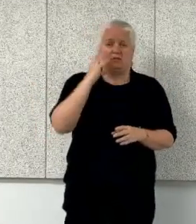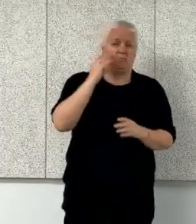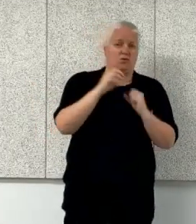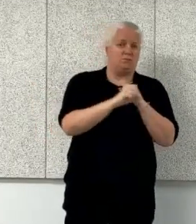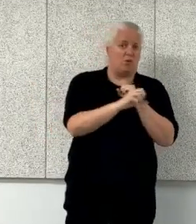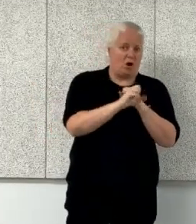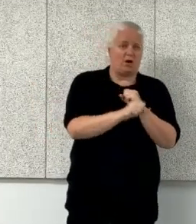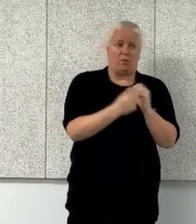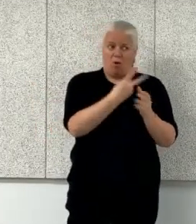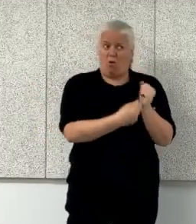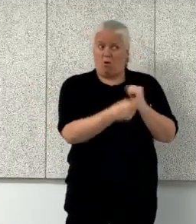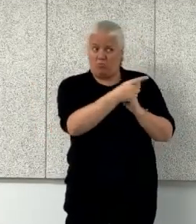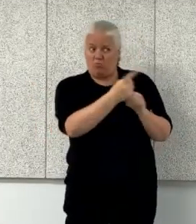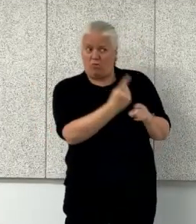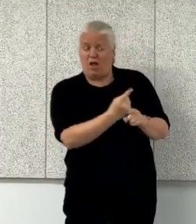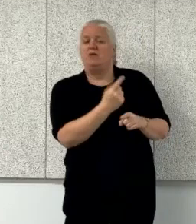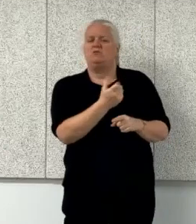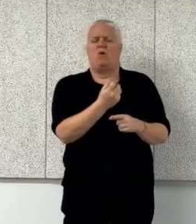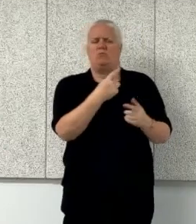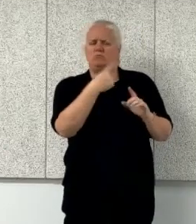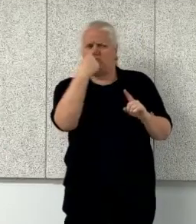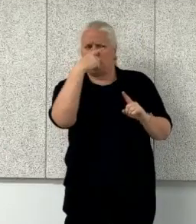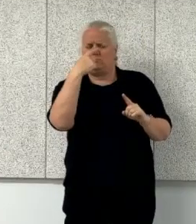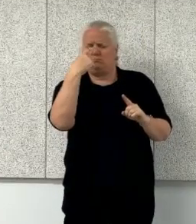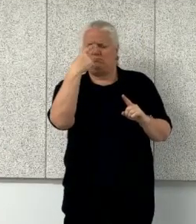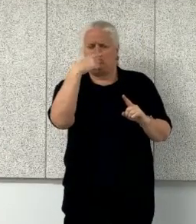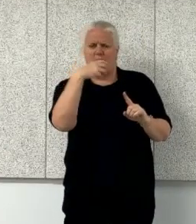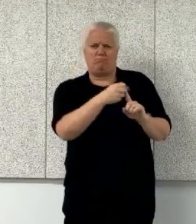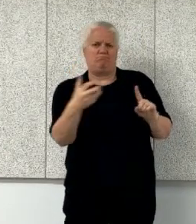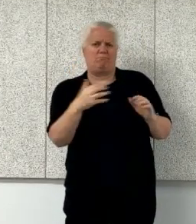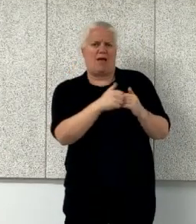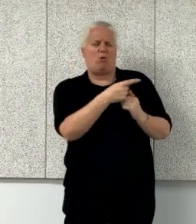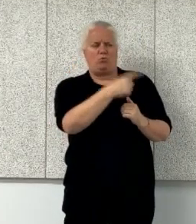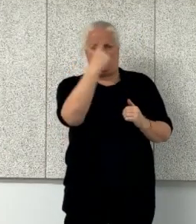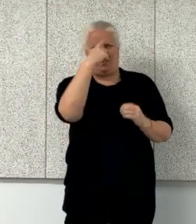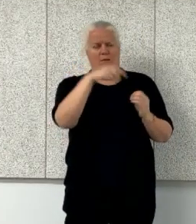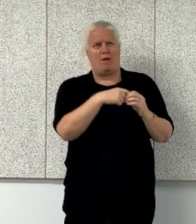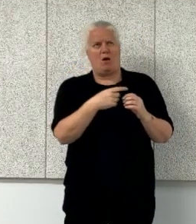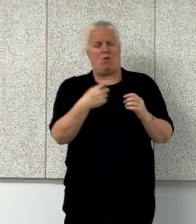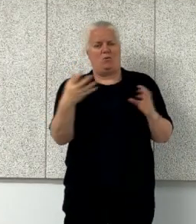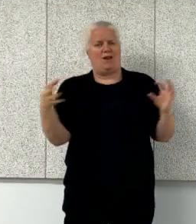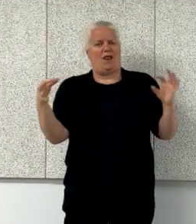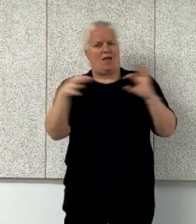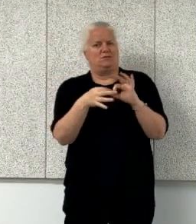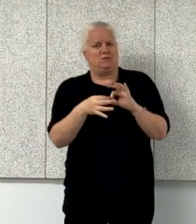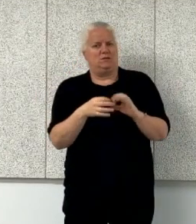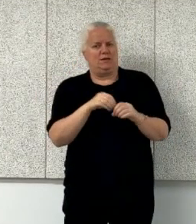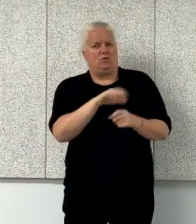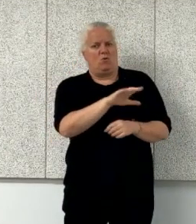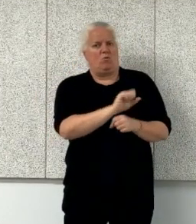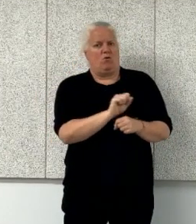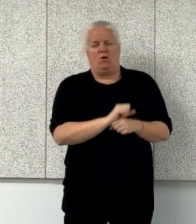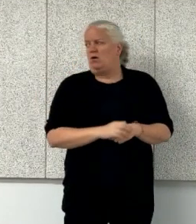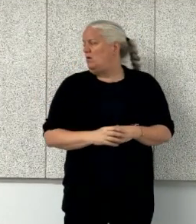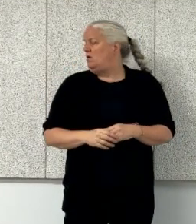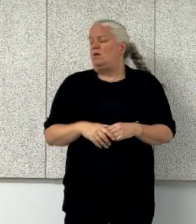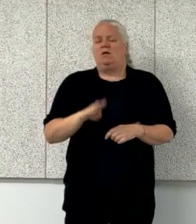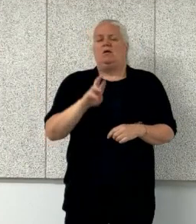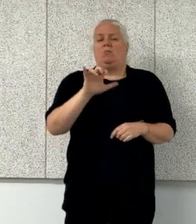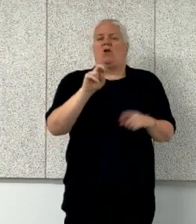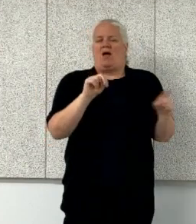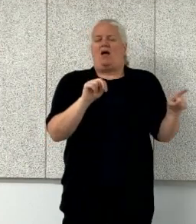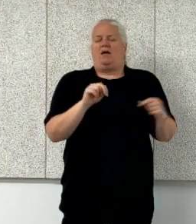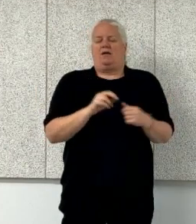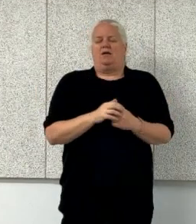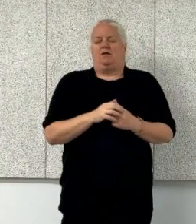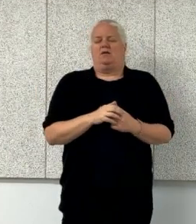connection between the two. How do you think about those things as connected in your work? Yeah, and I think Tom spoke about this a little bit earlier, which